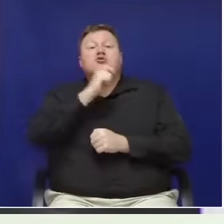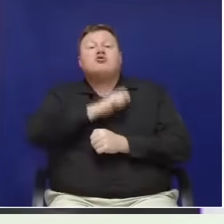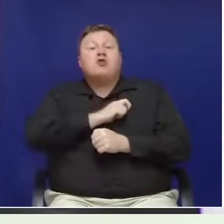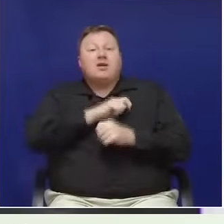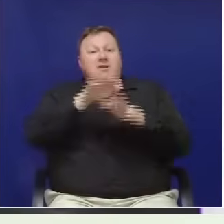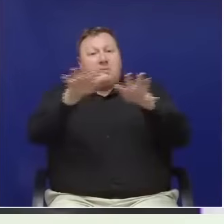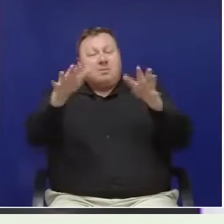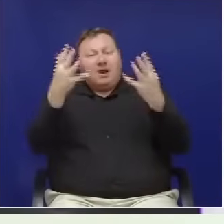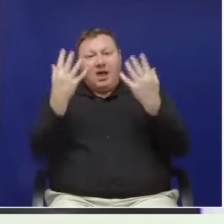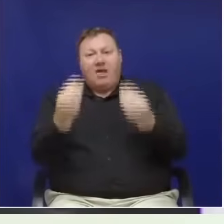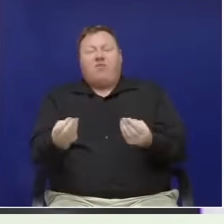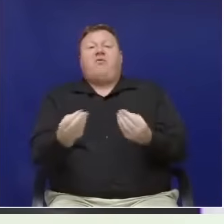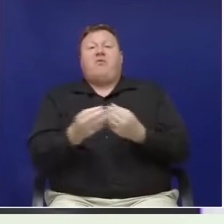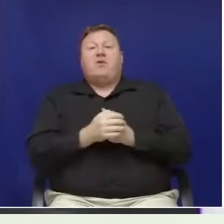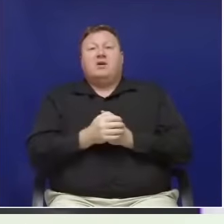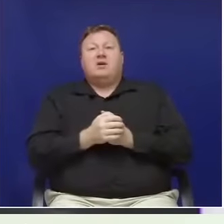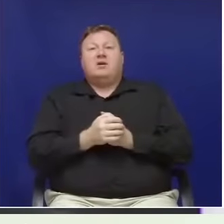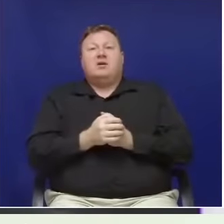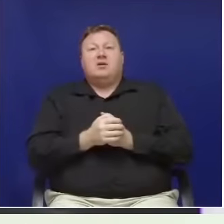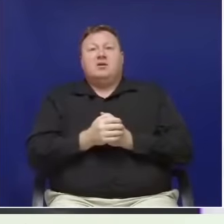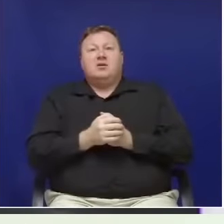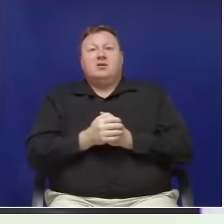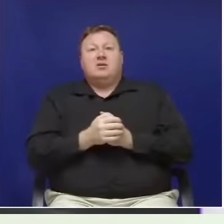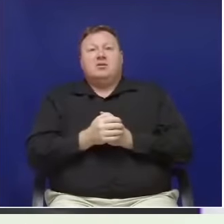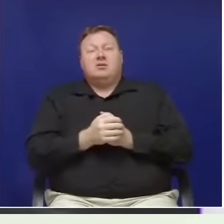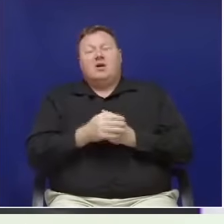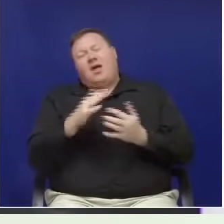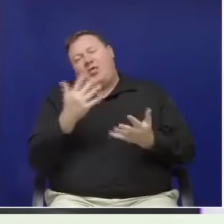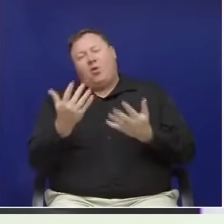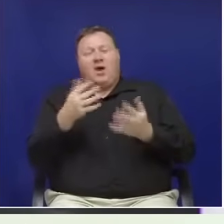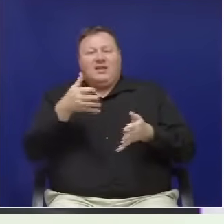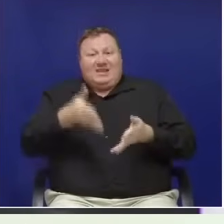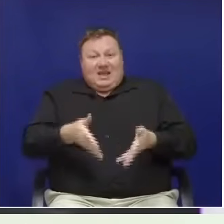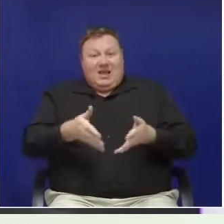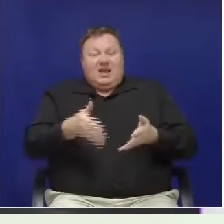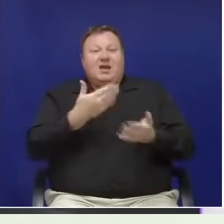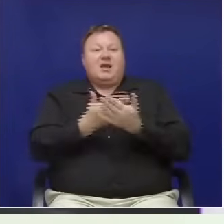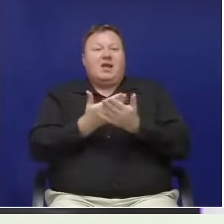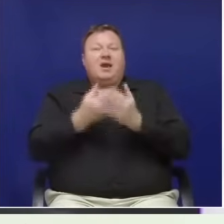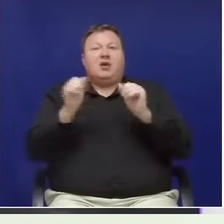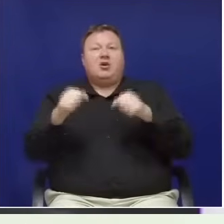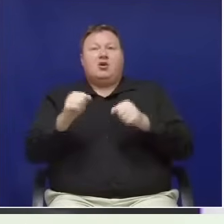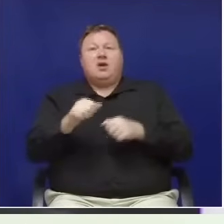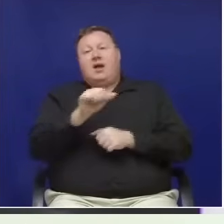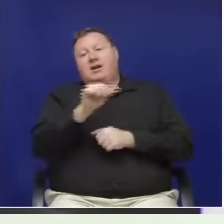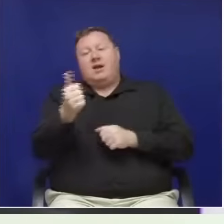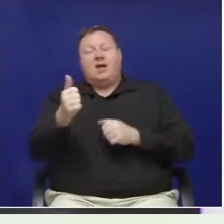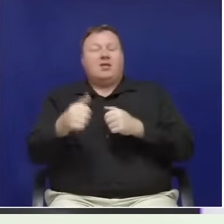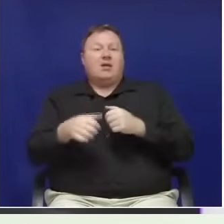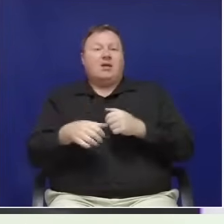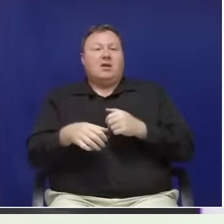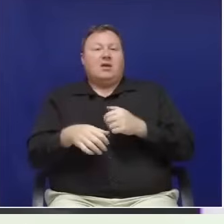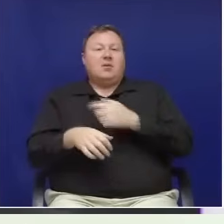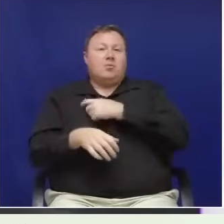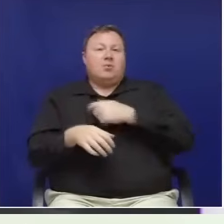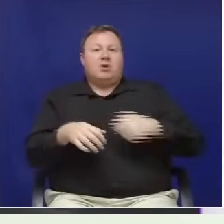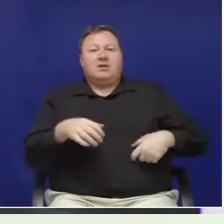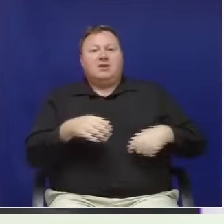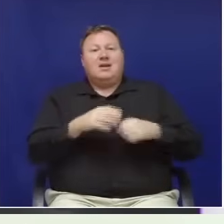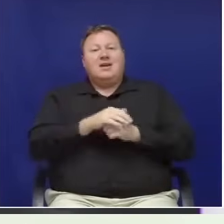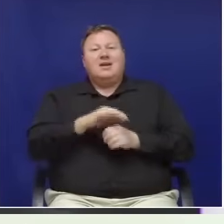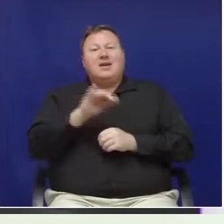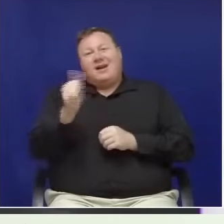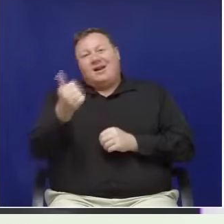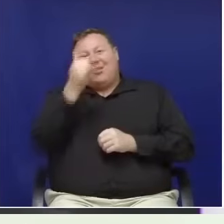citizens. Otherwise, DM, I think we can both agree, another president could appoint another crook in